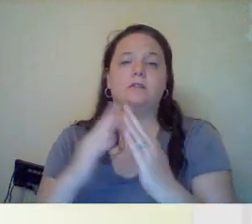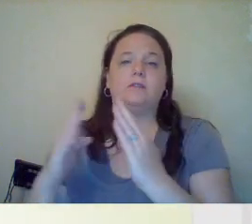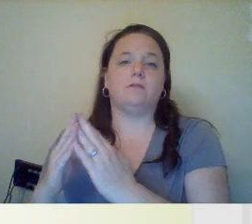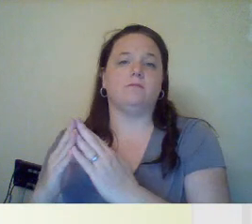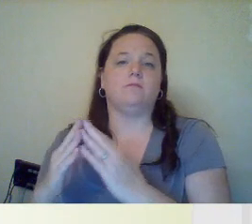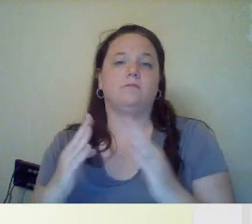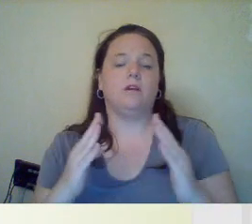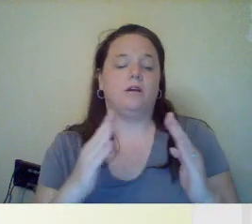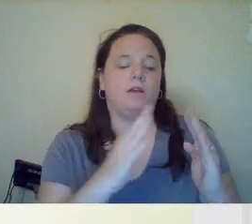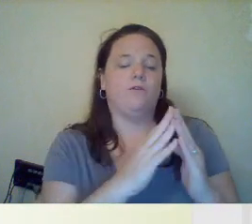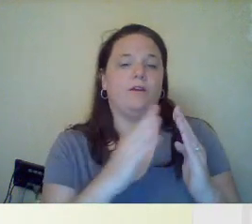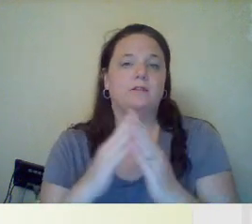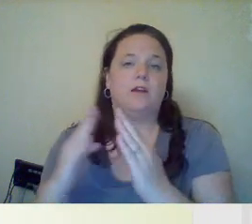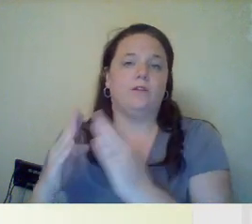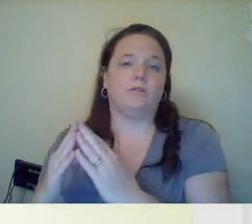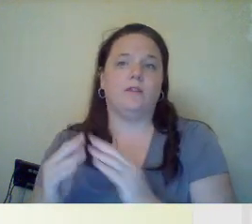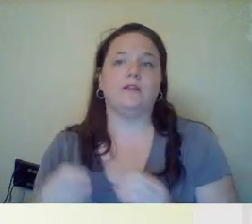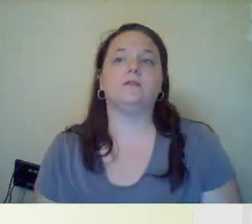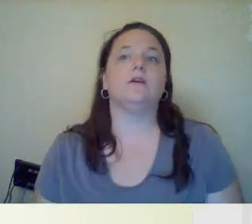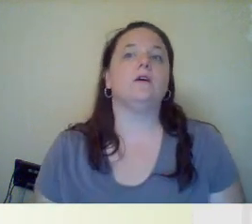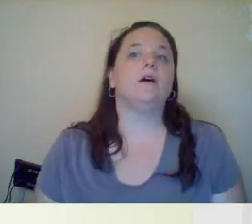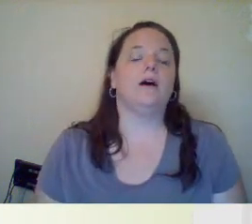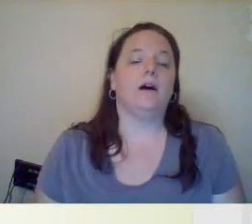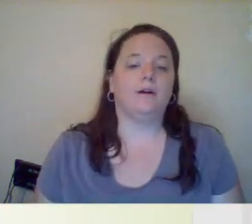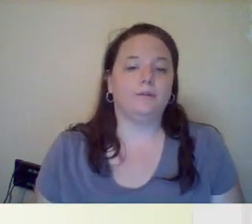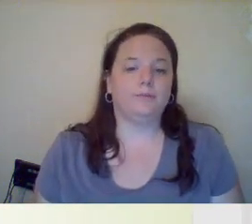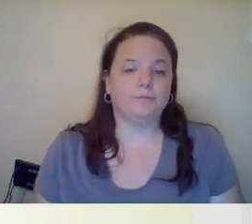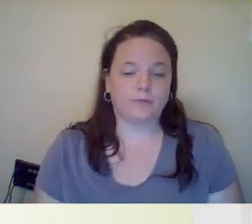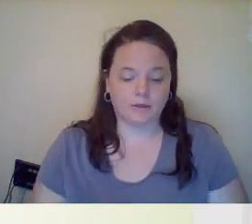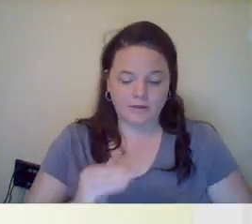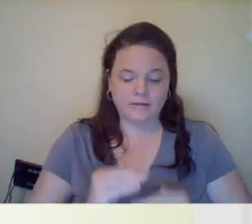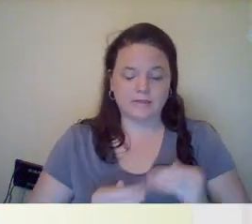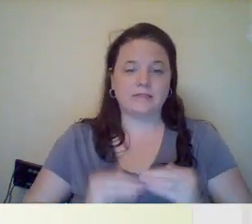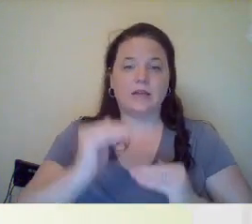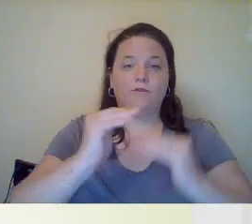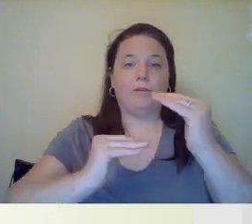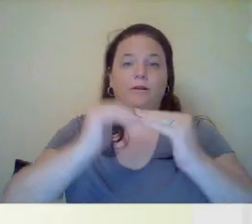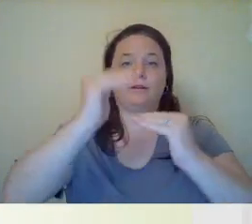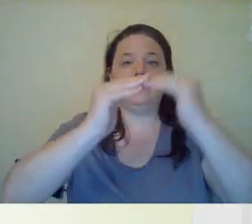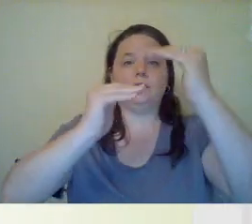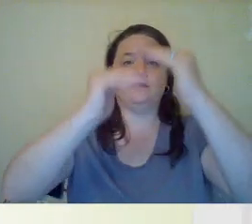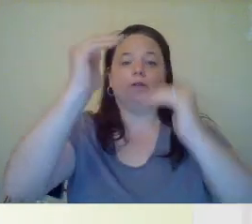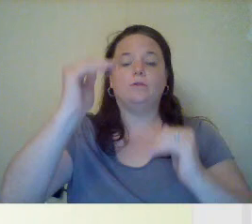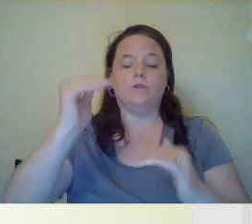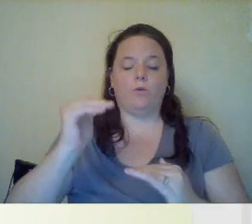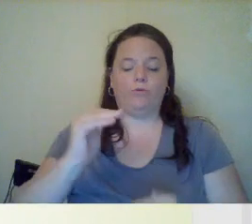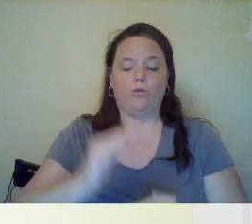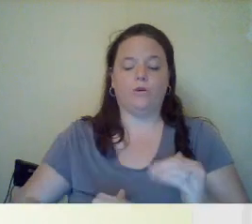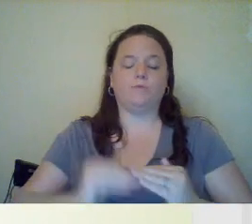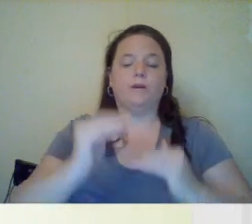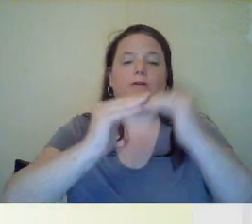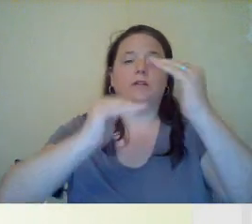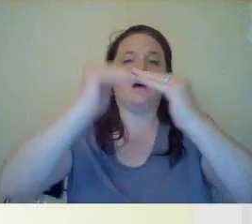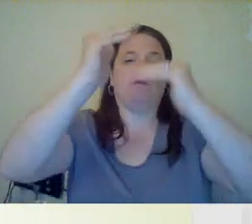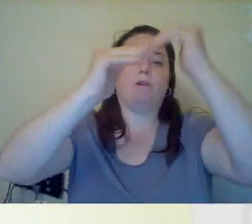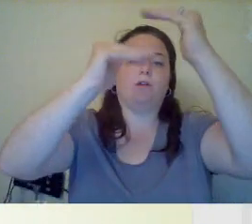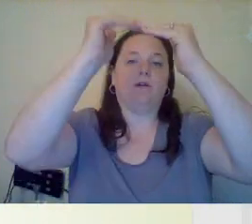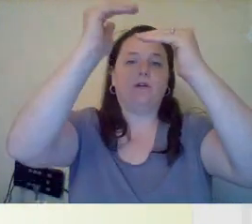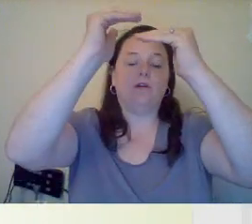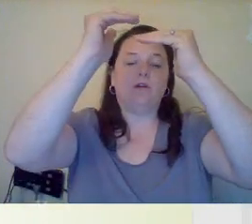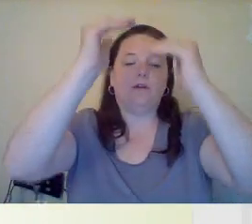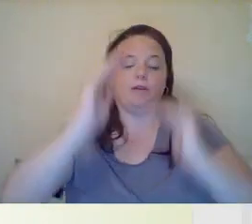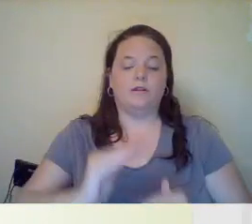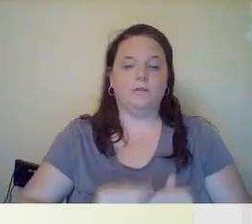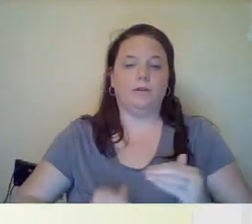or just hit your fingers together like this. This is the sign for building. So one floor is building on top of